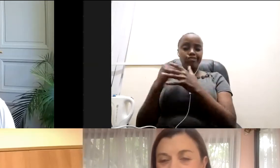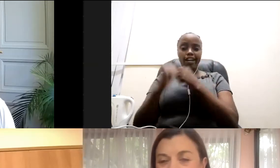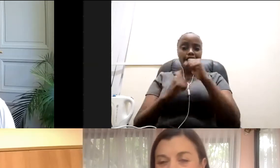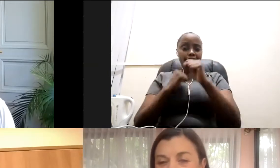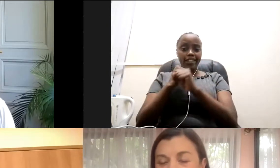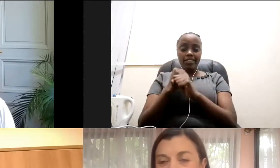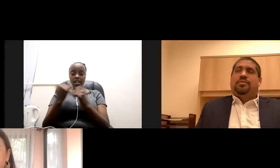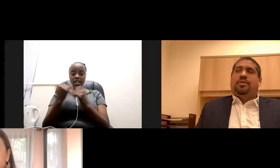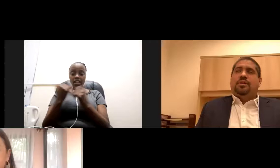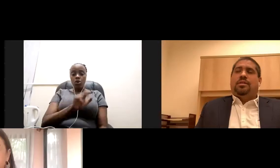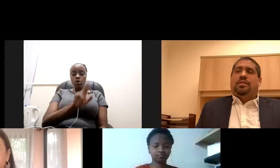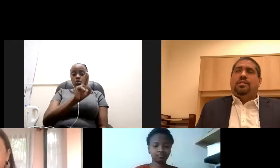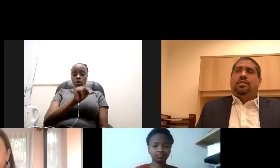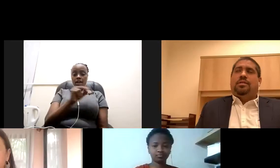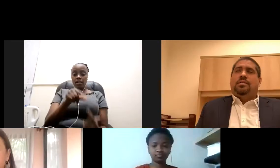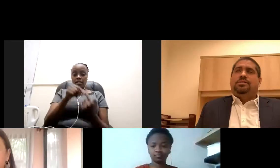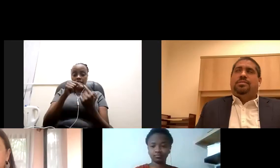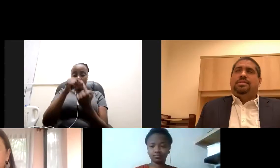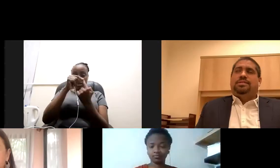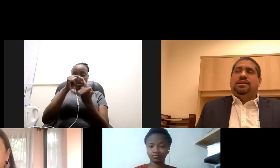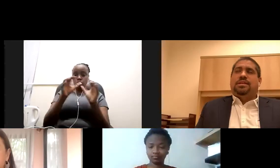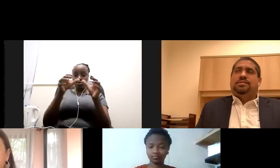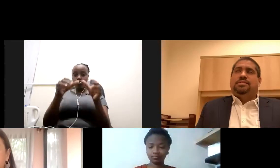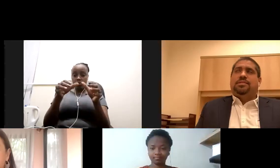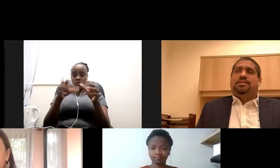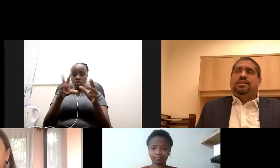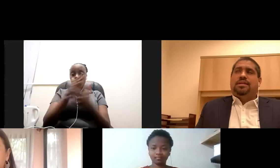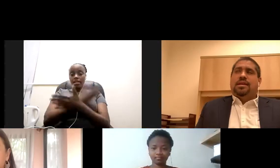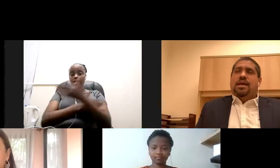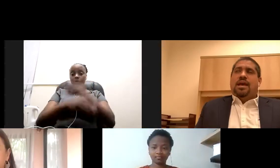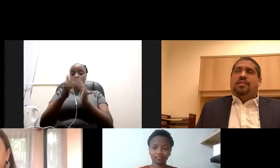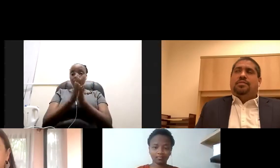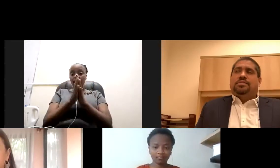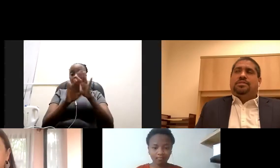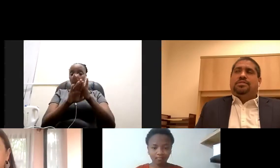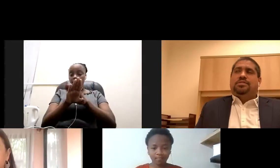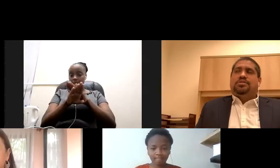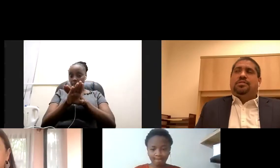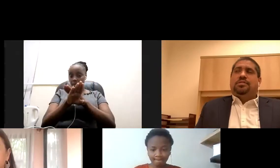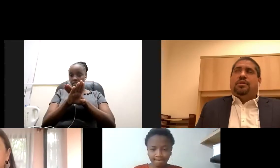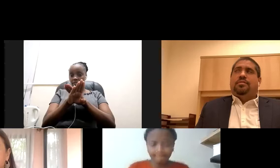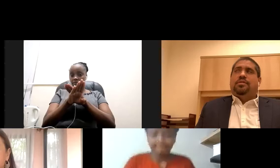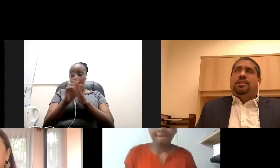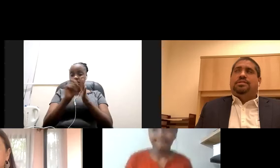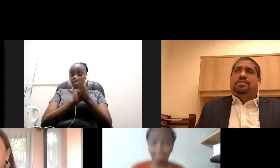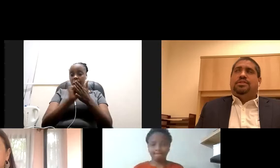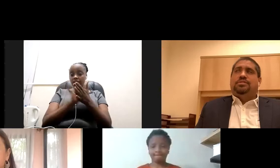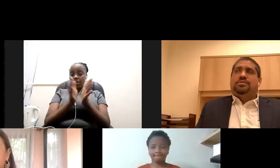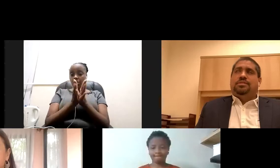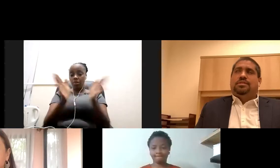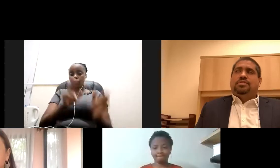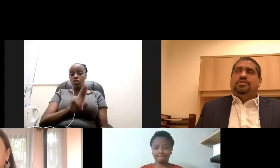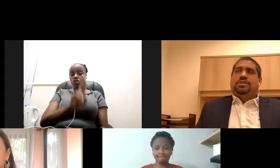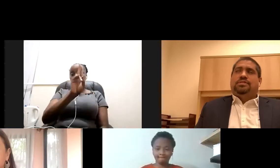UN Special Envoy on Disability and Accessibility under the Secretary General of the United